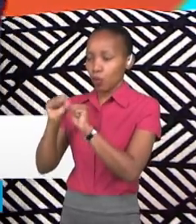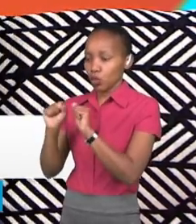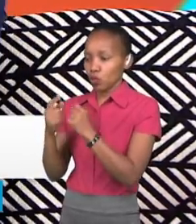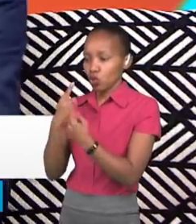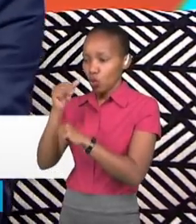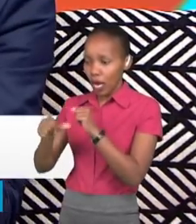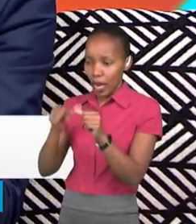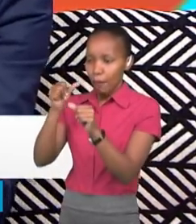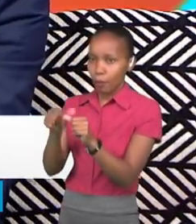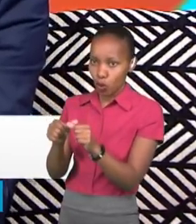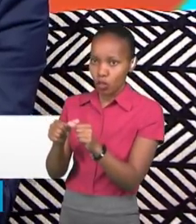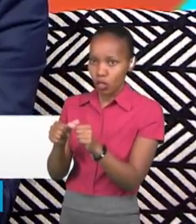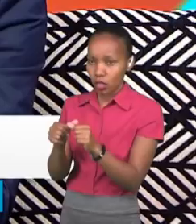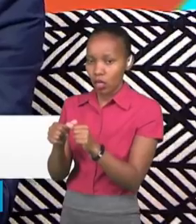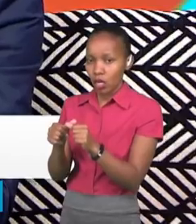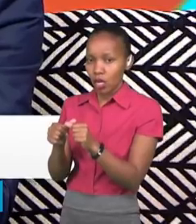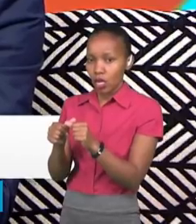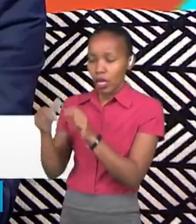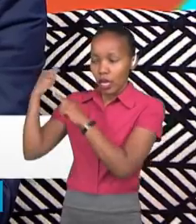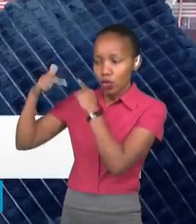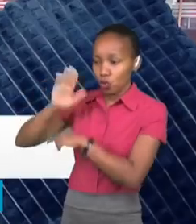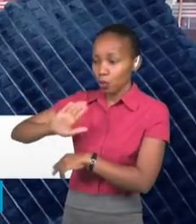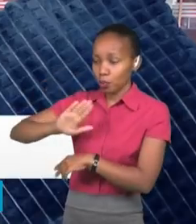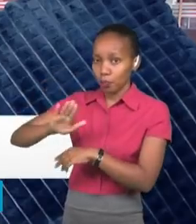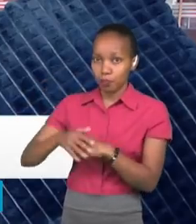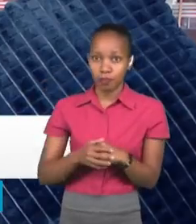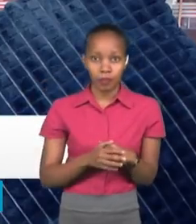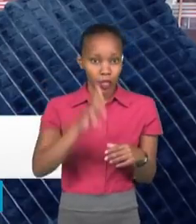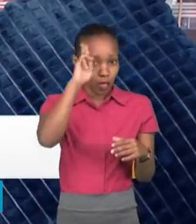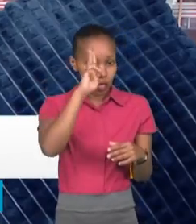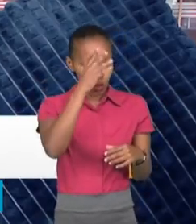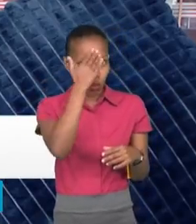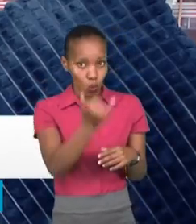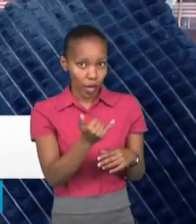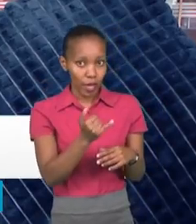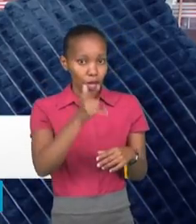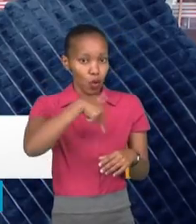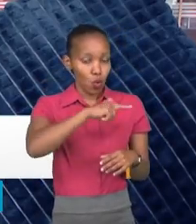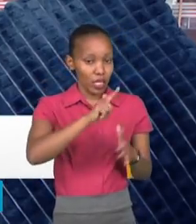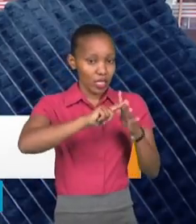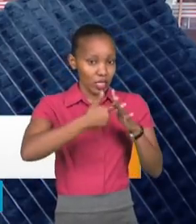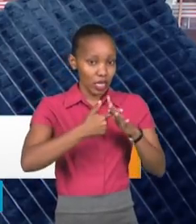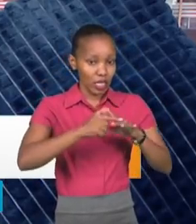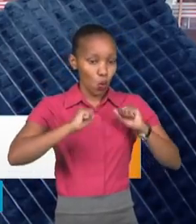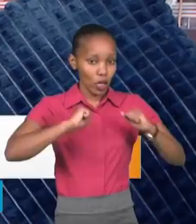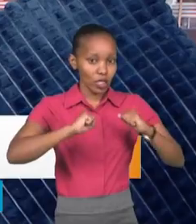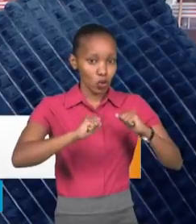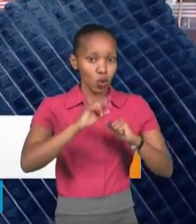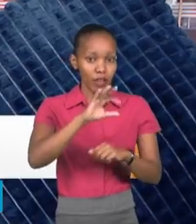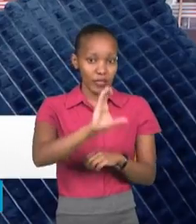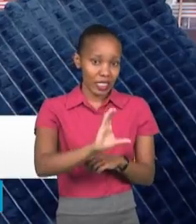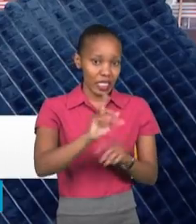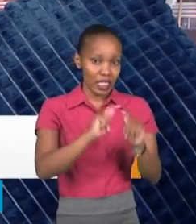that guided you to be where you are right now. The main reason as to why we came up with the concept of Wazito was just